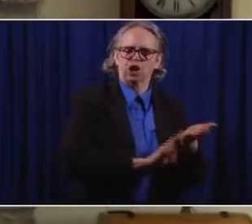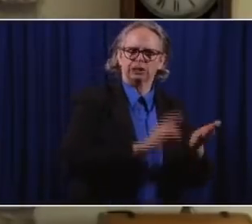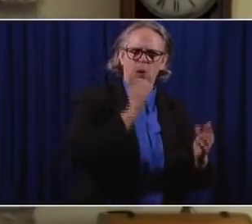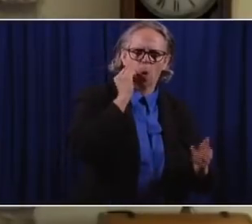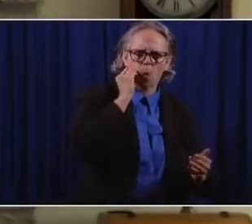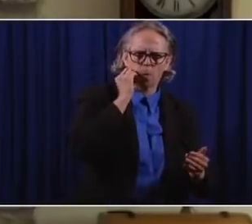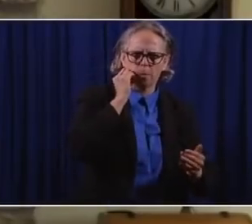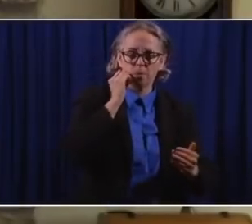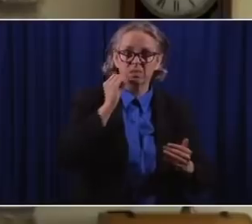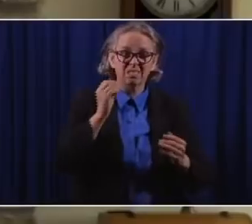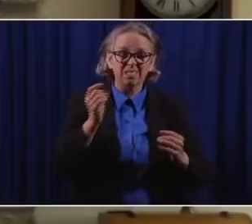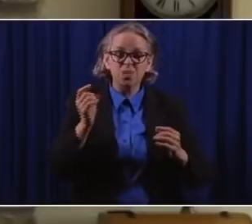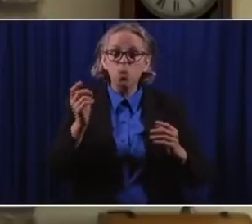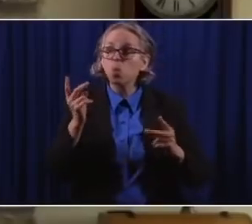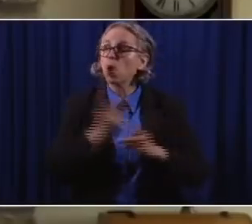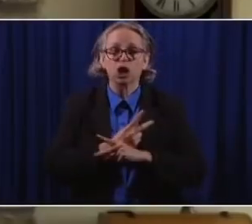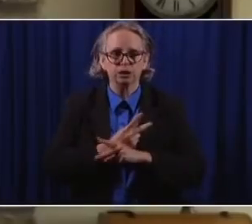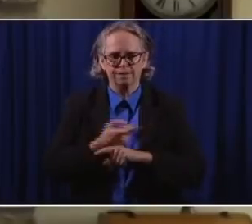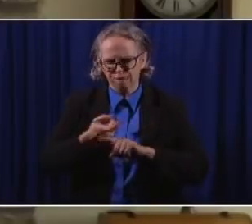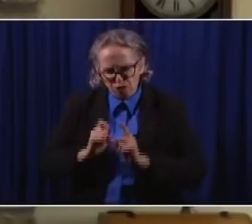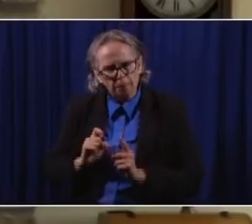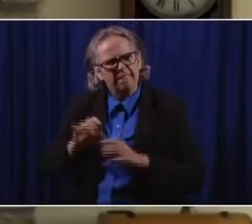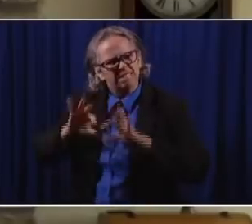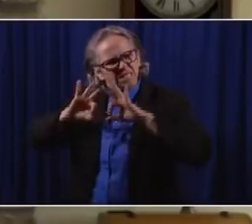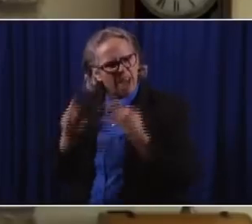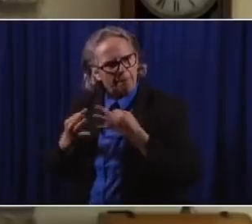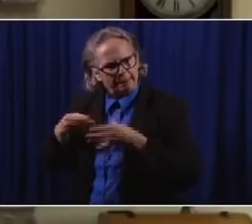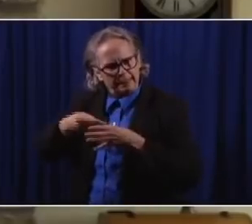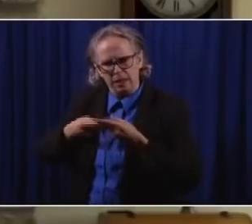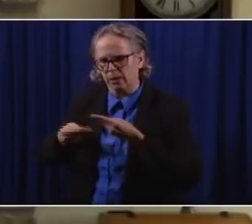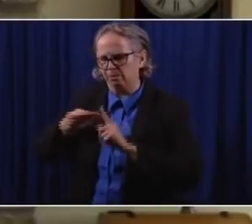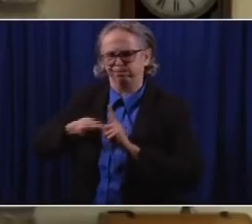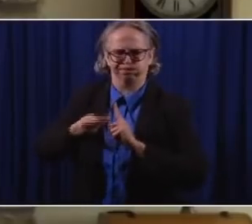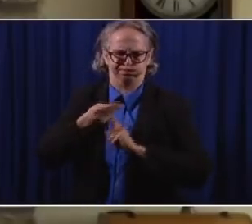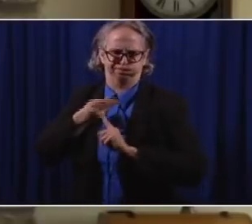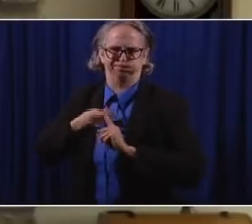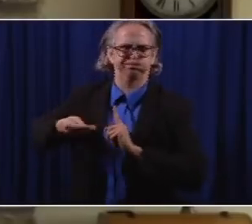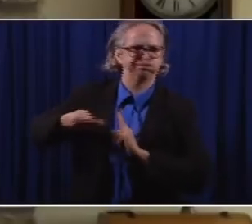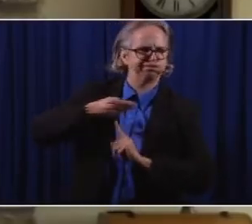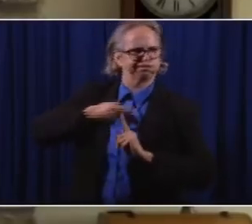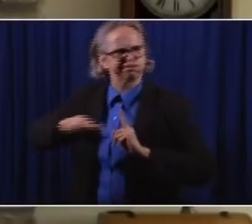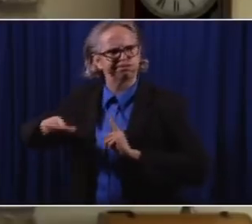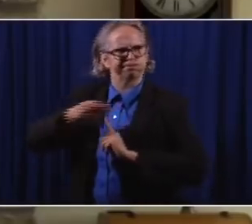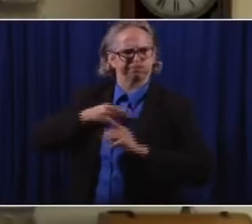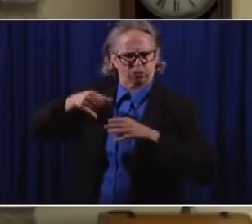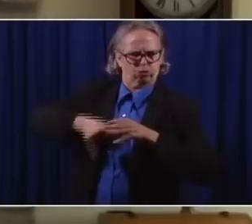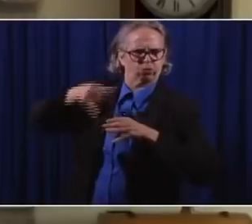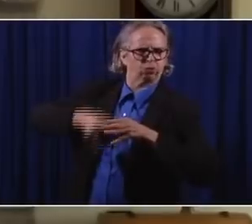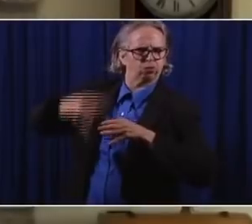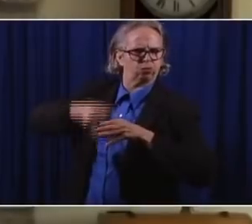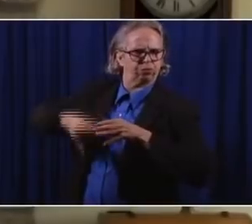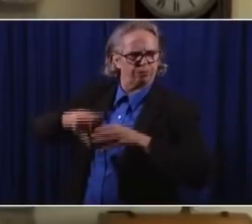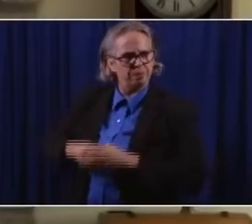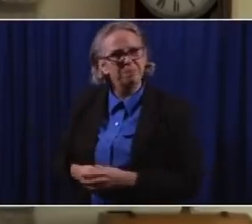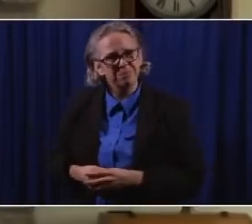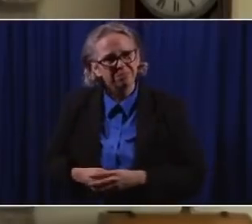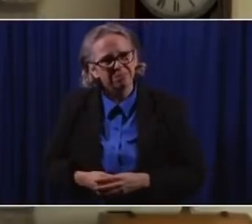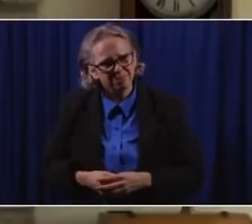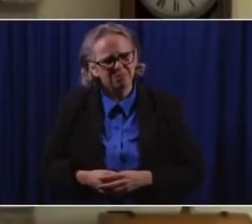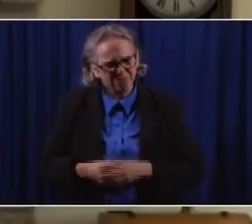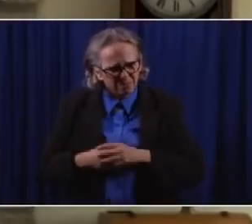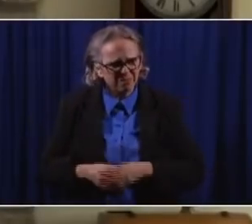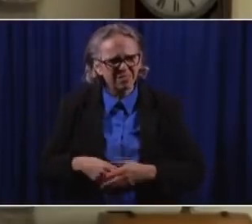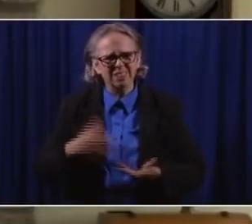within families, the local health department tells us. We're also seeing some large events